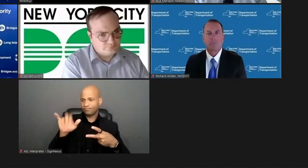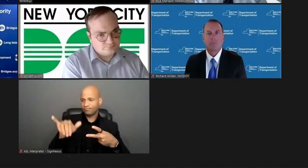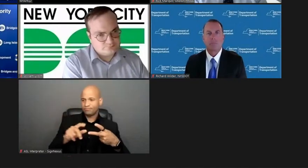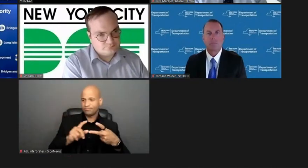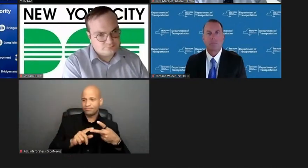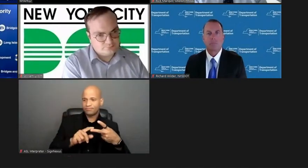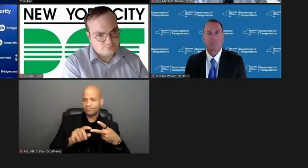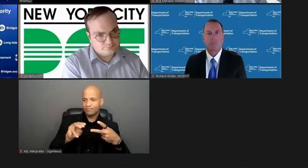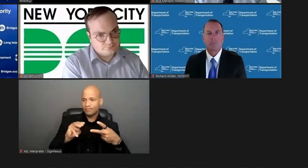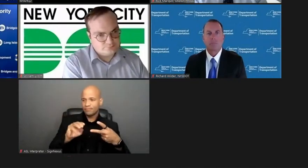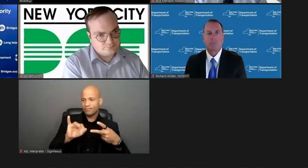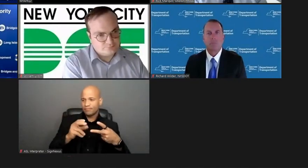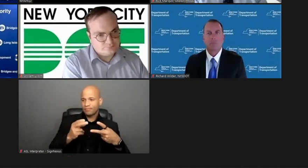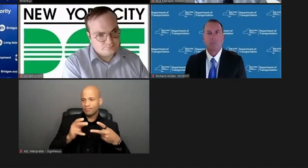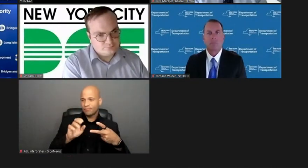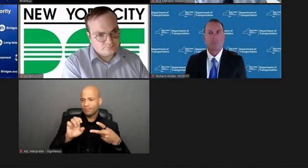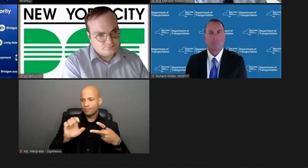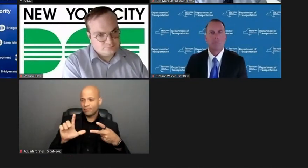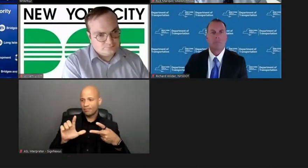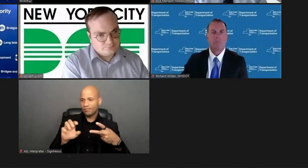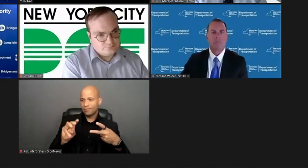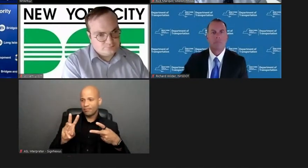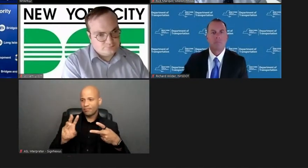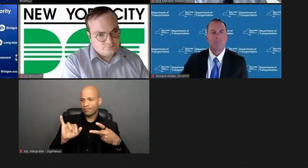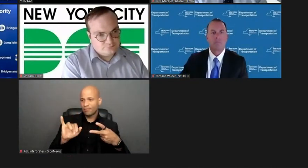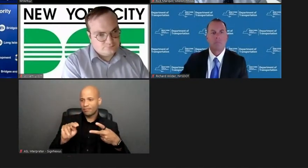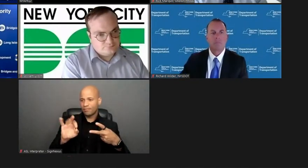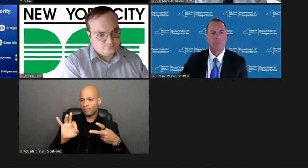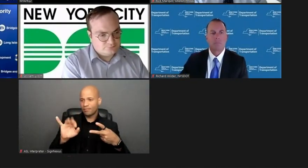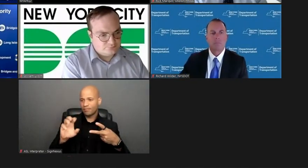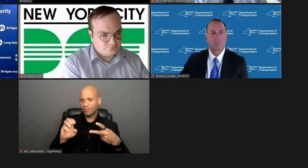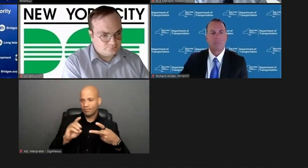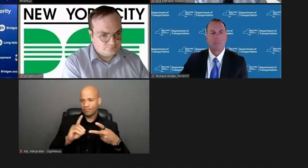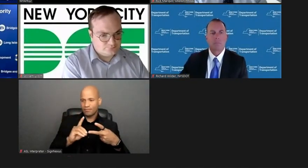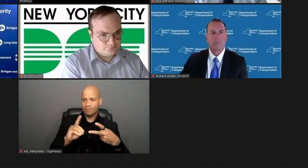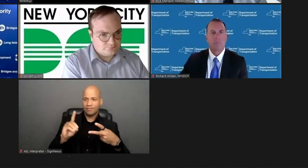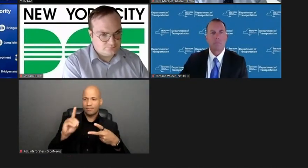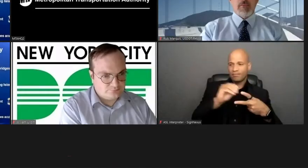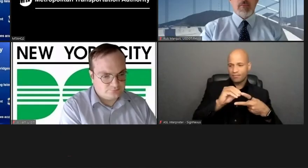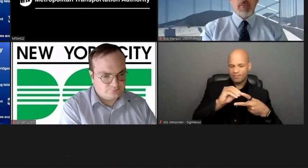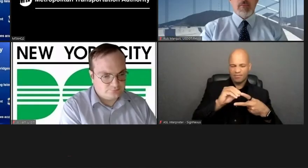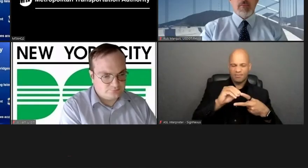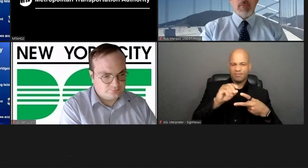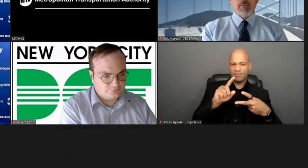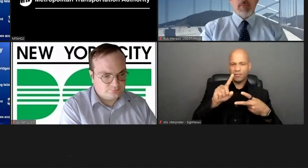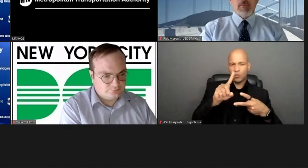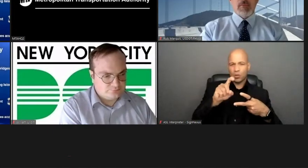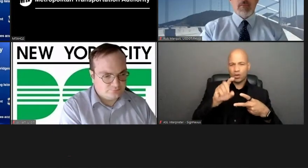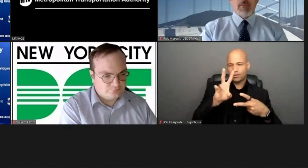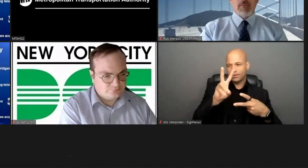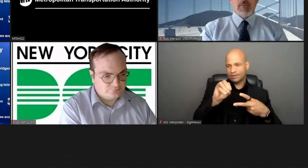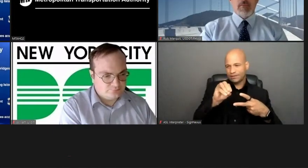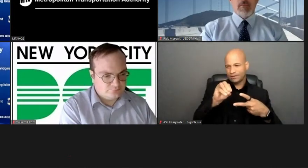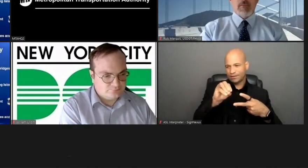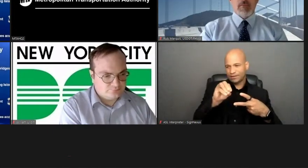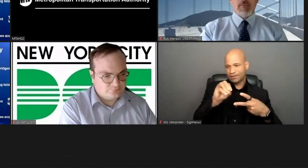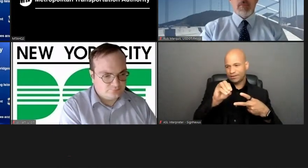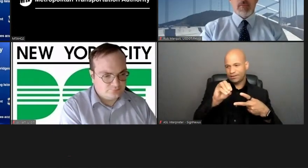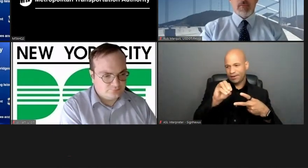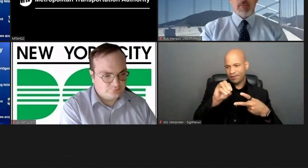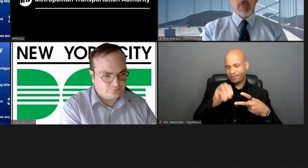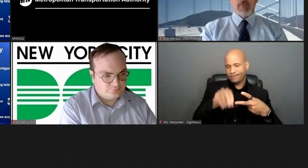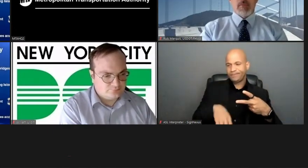Michelle Winfield the next speaker the 170th on our list is Michelle